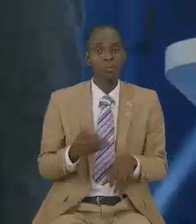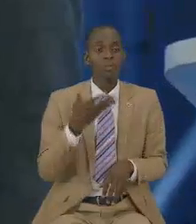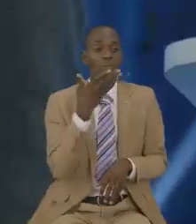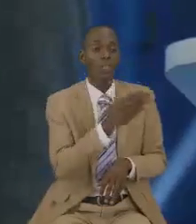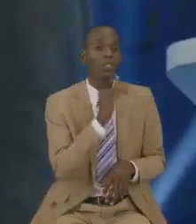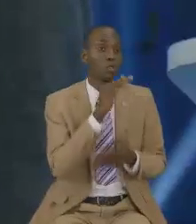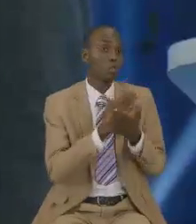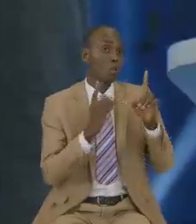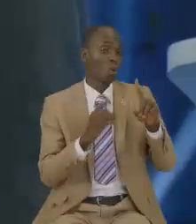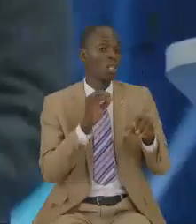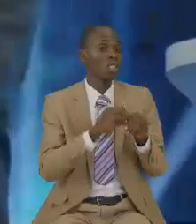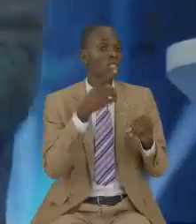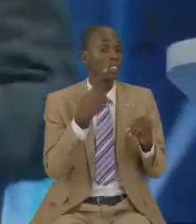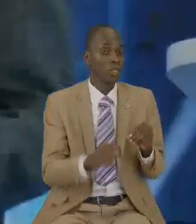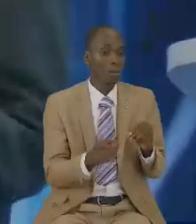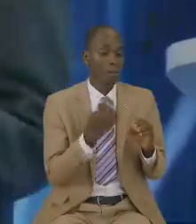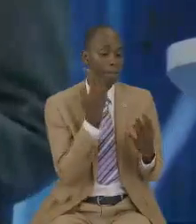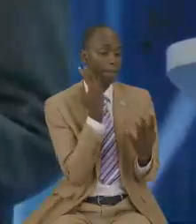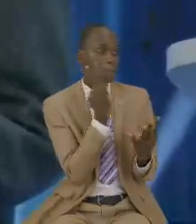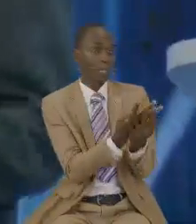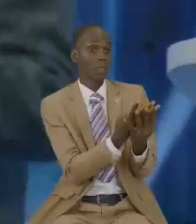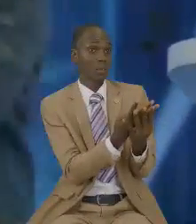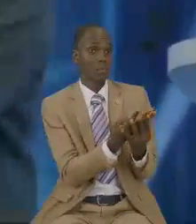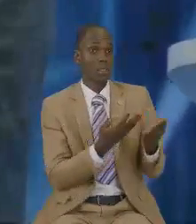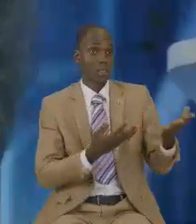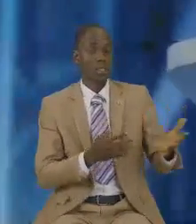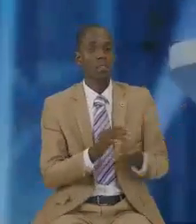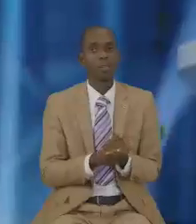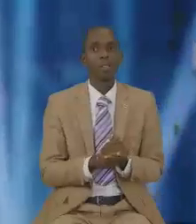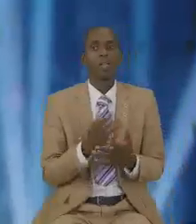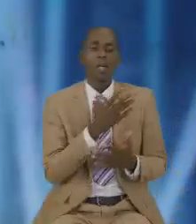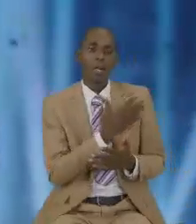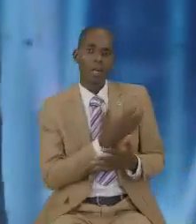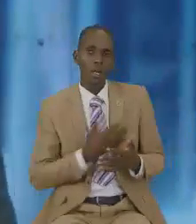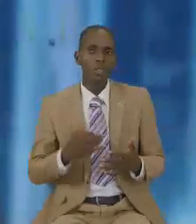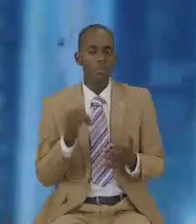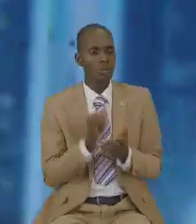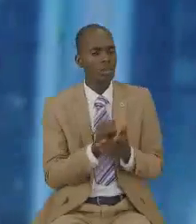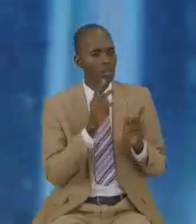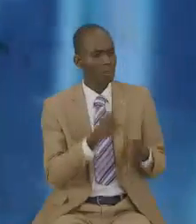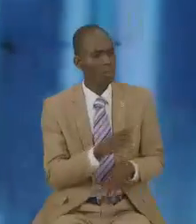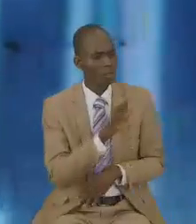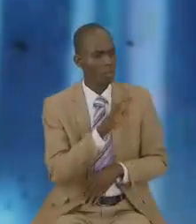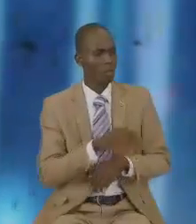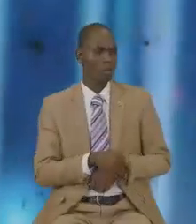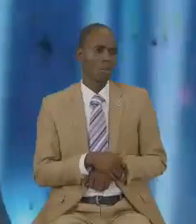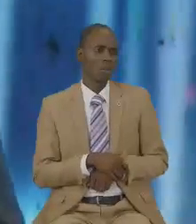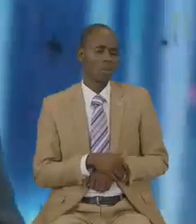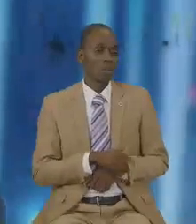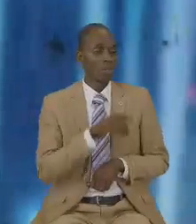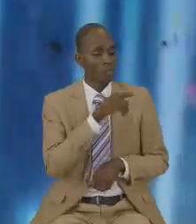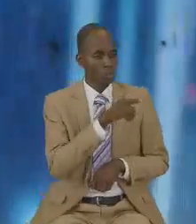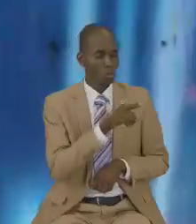prison, and eventually they showed mercy and they said, okay, we open the